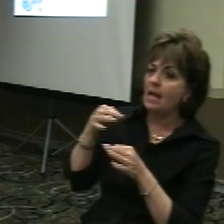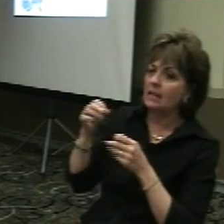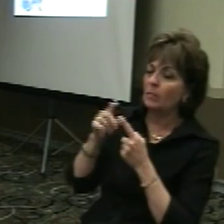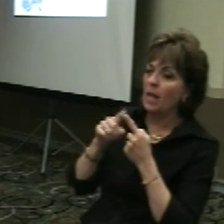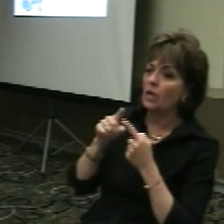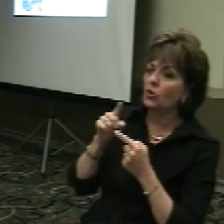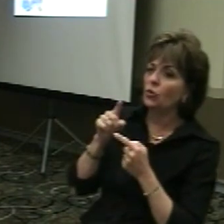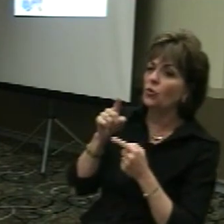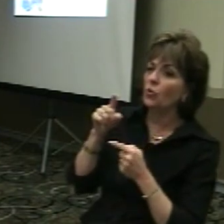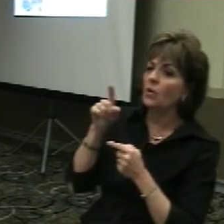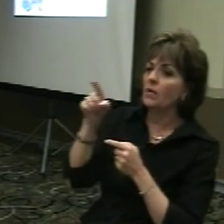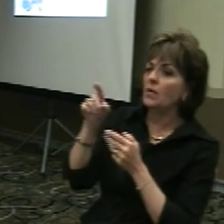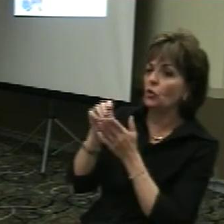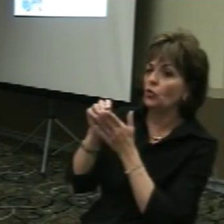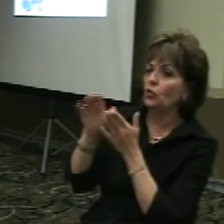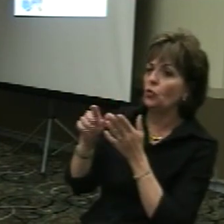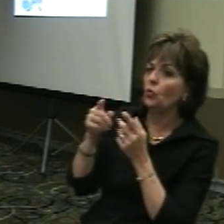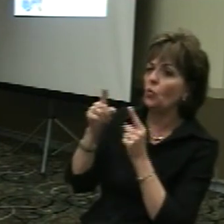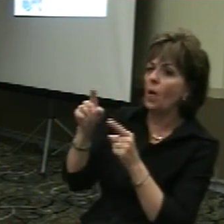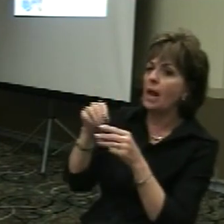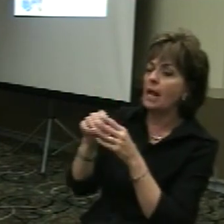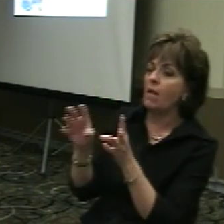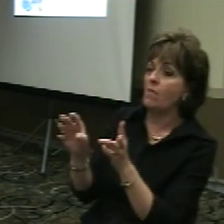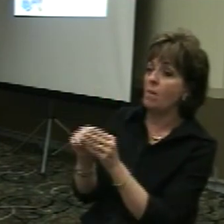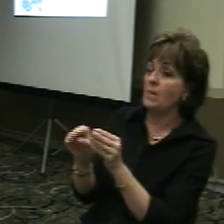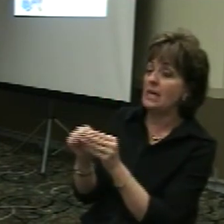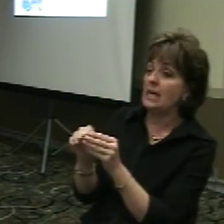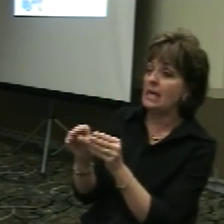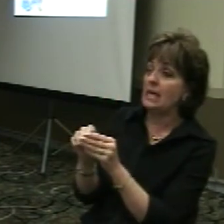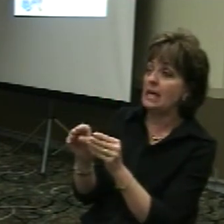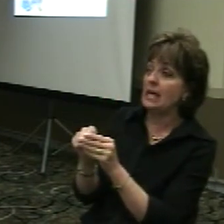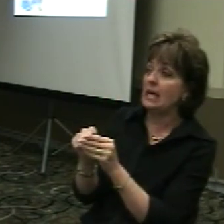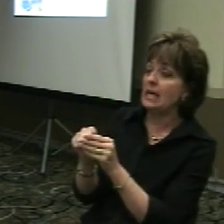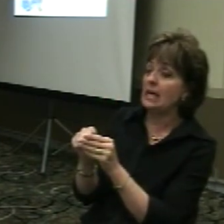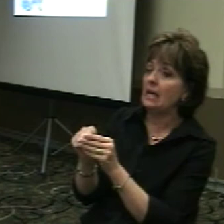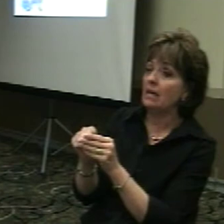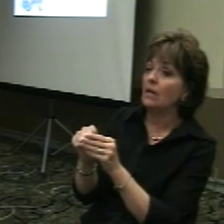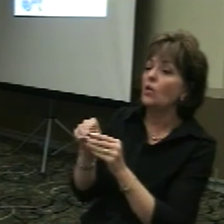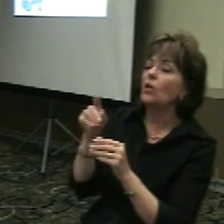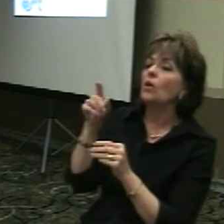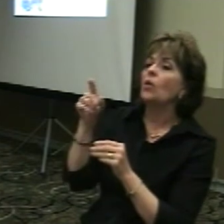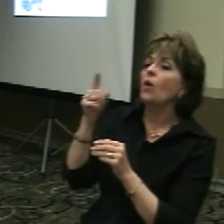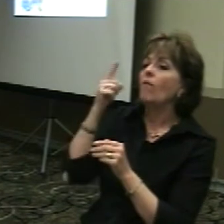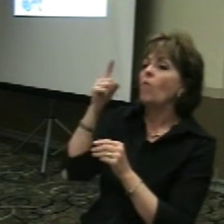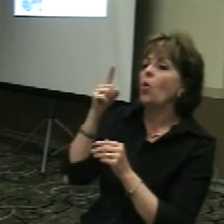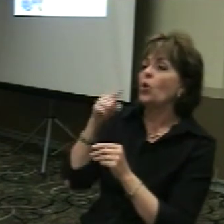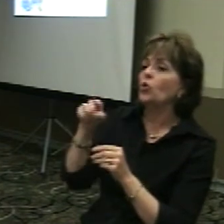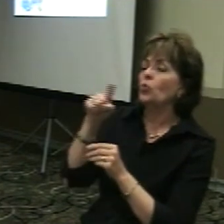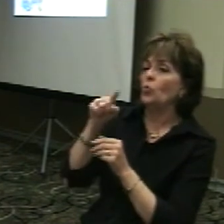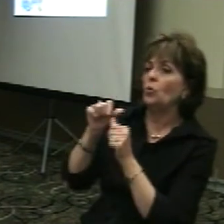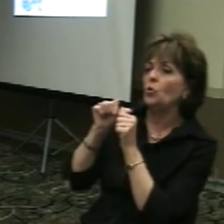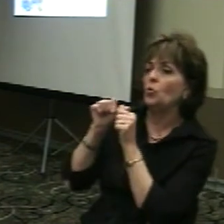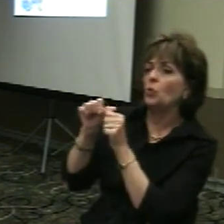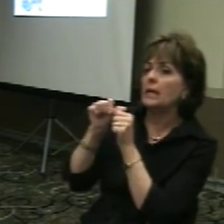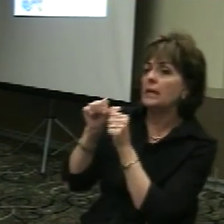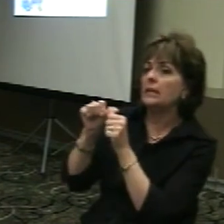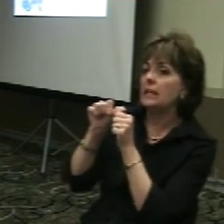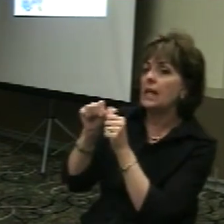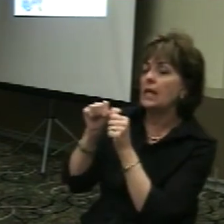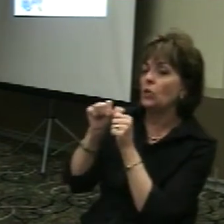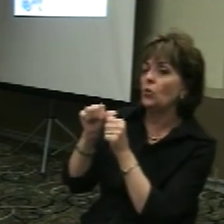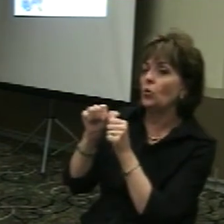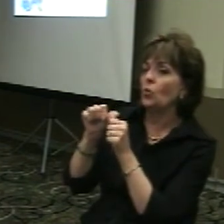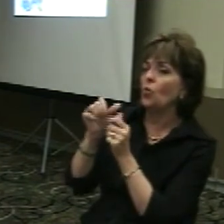explained to this student while she was in the meeting was that in order for you to continue through